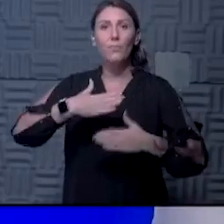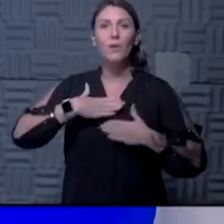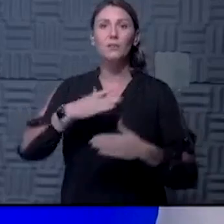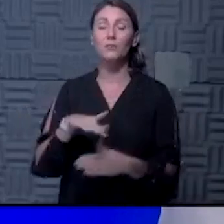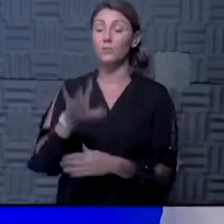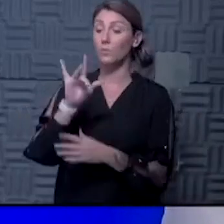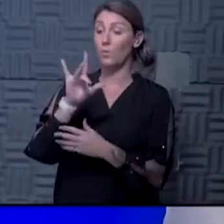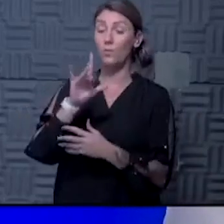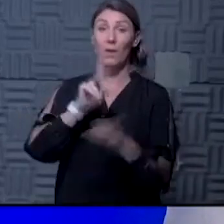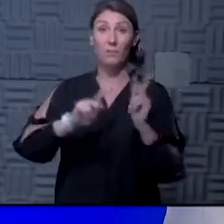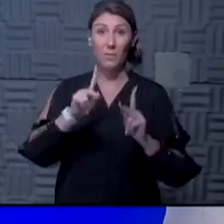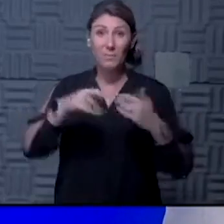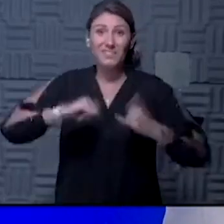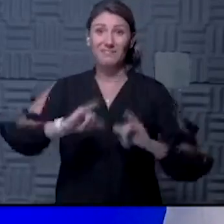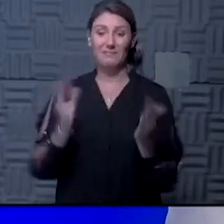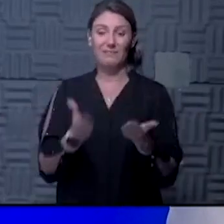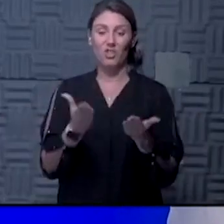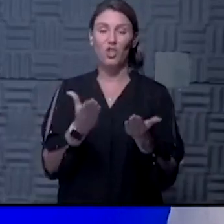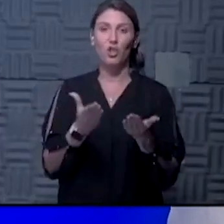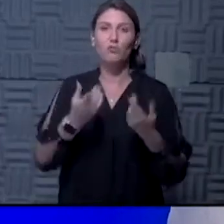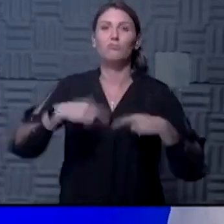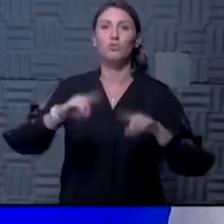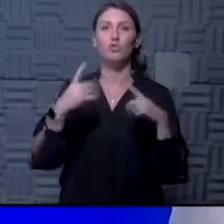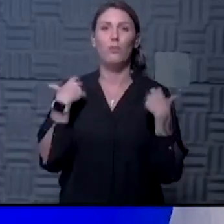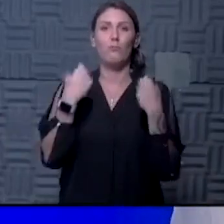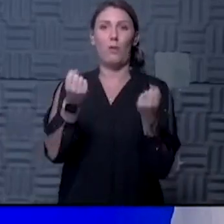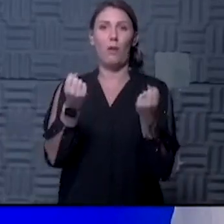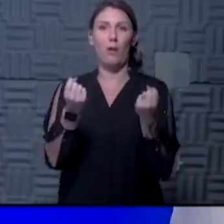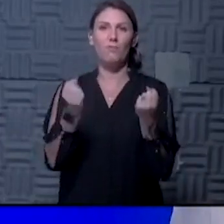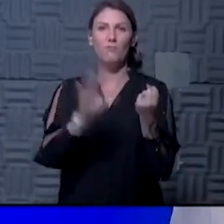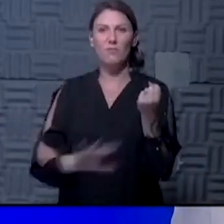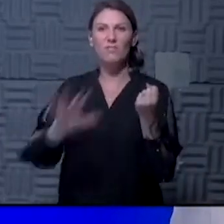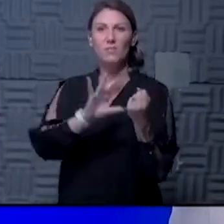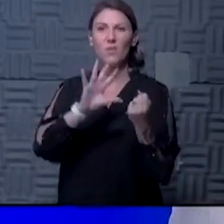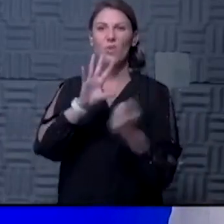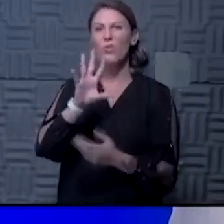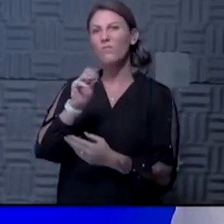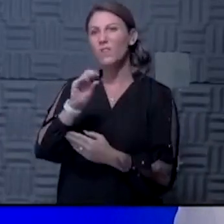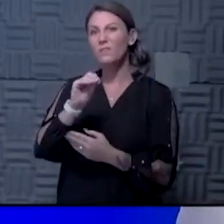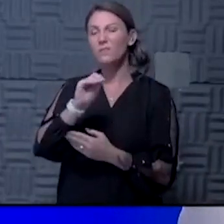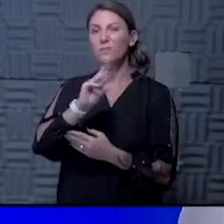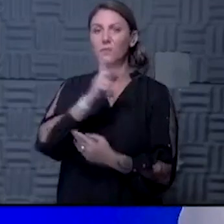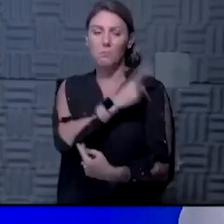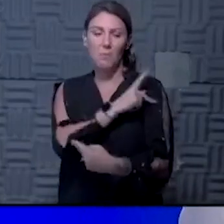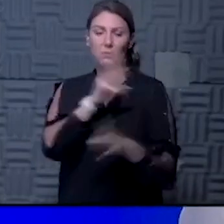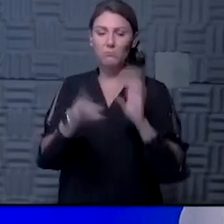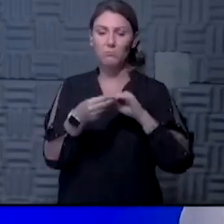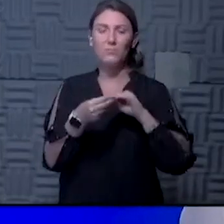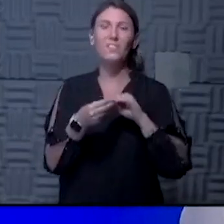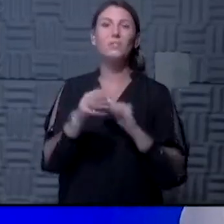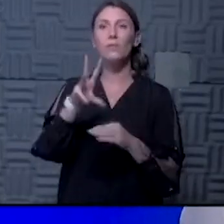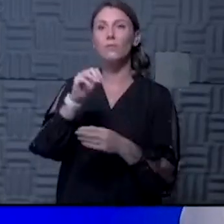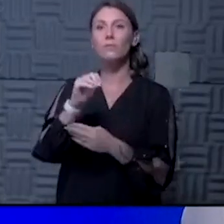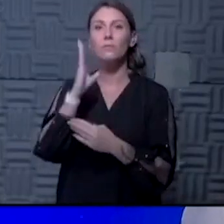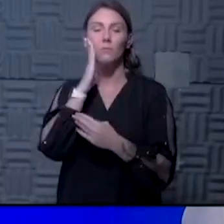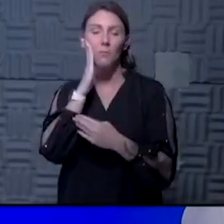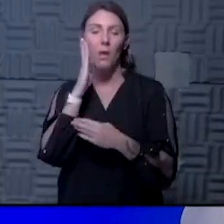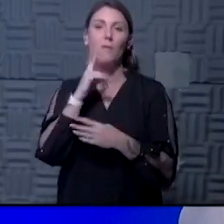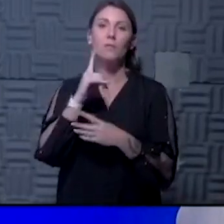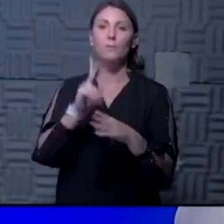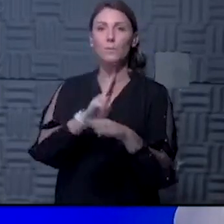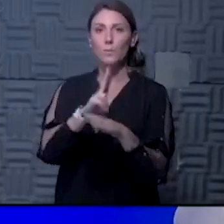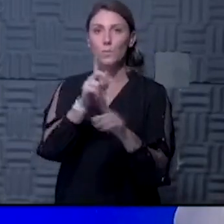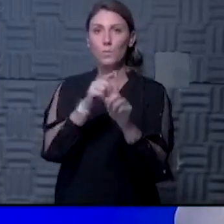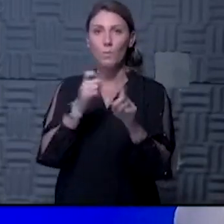otherwise in the hospital who are still here, who are in that recovery status. So it's about 50 patients total, 50 beds that are being taken up because of